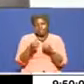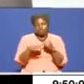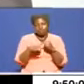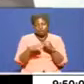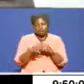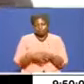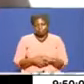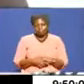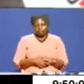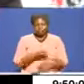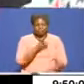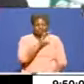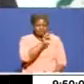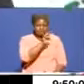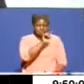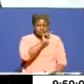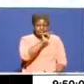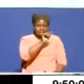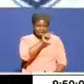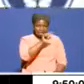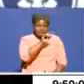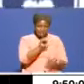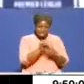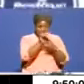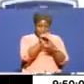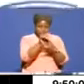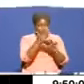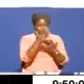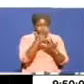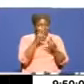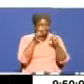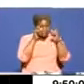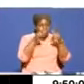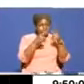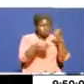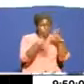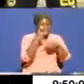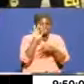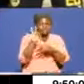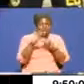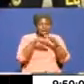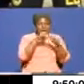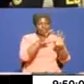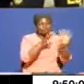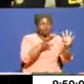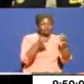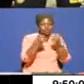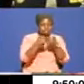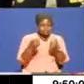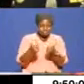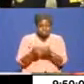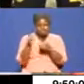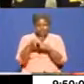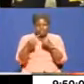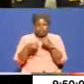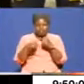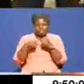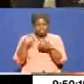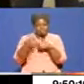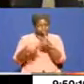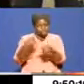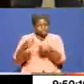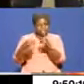Robert Matano guided Tusker to win 3 out of 4 matches played in the month of June, and in the process saw off competition